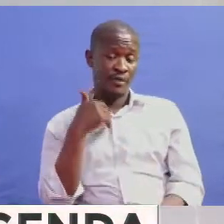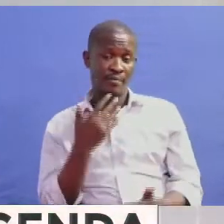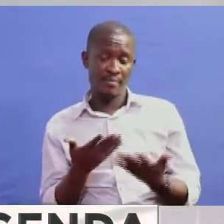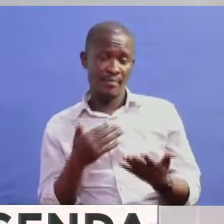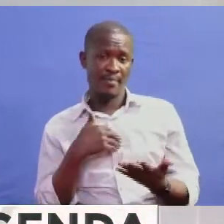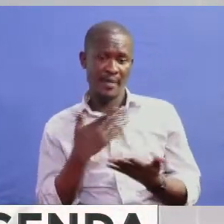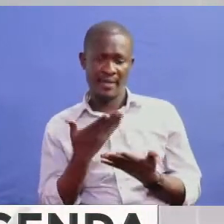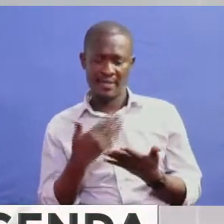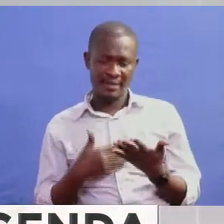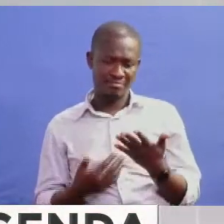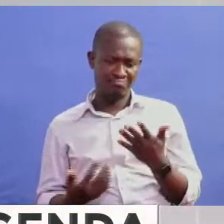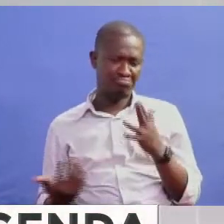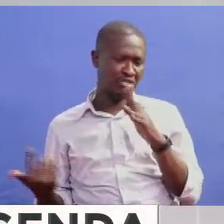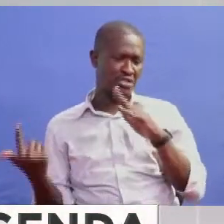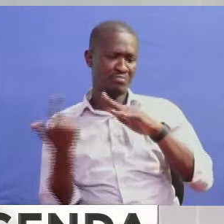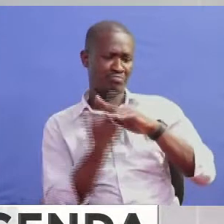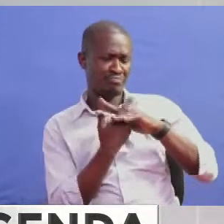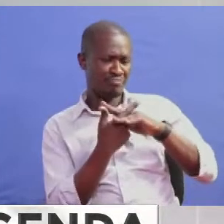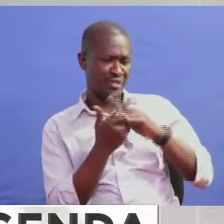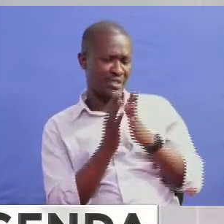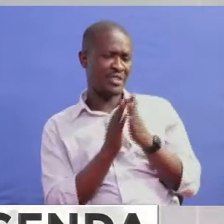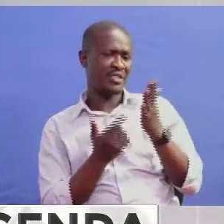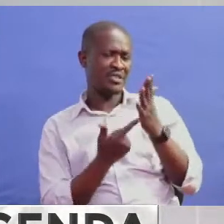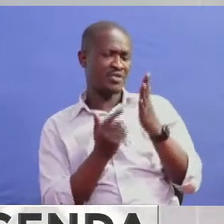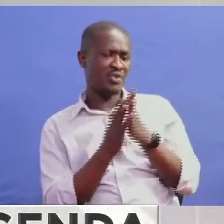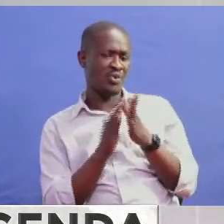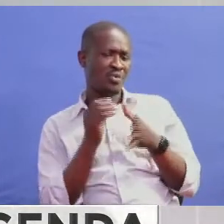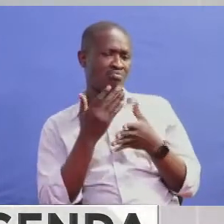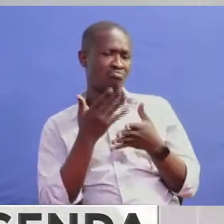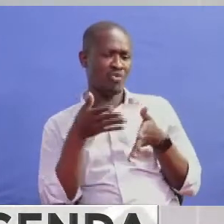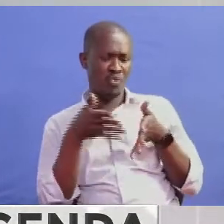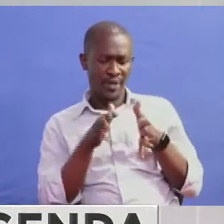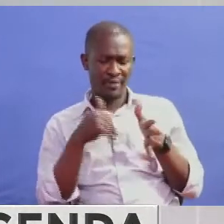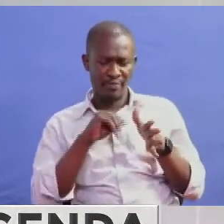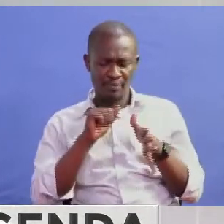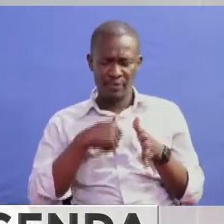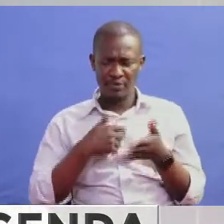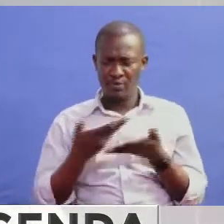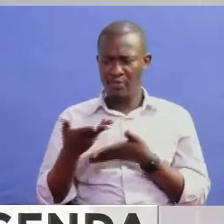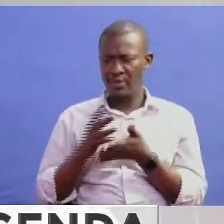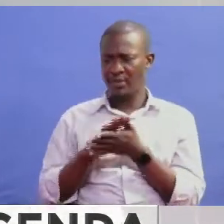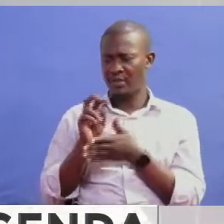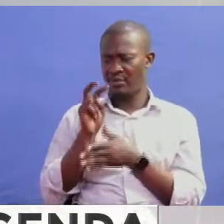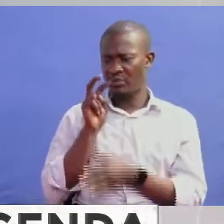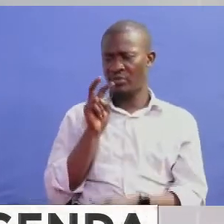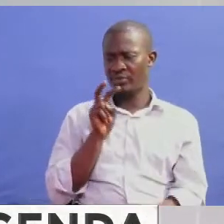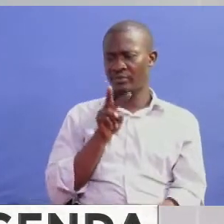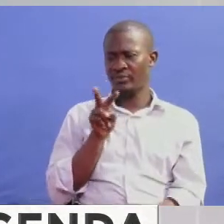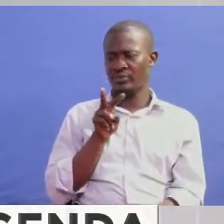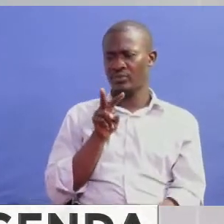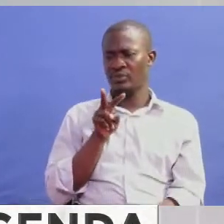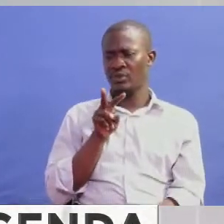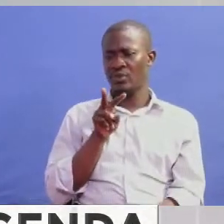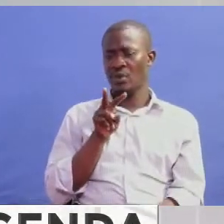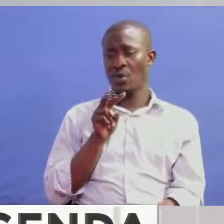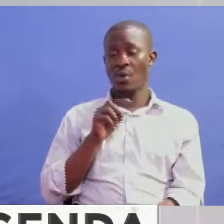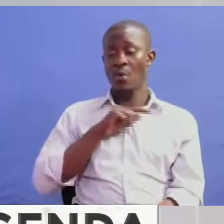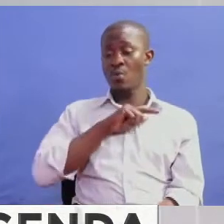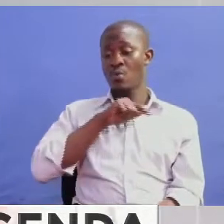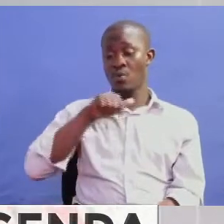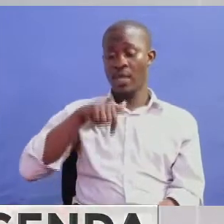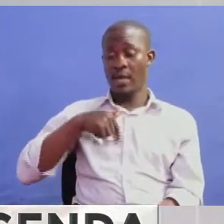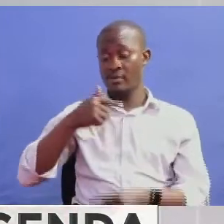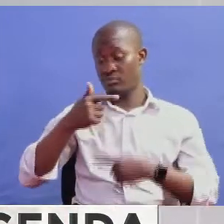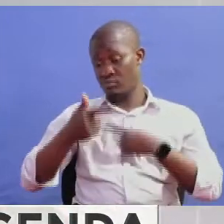are there emerging technologies or trends that maybe businesses should keep an eye on? We are going technology